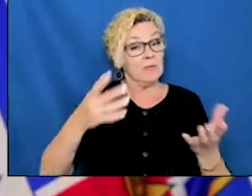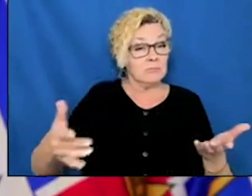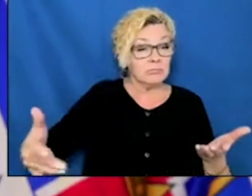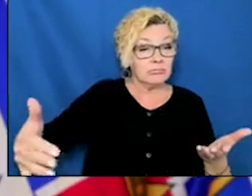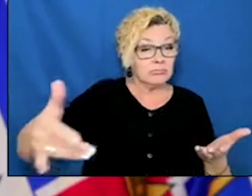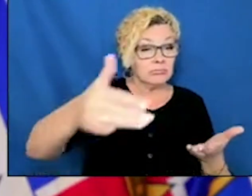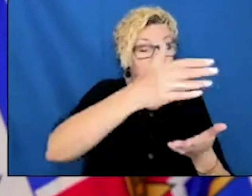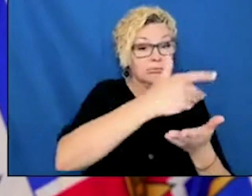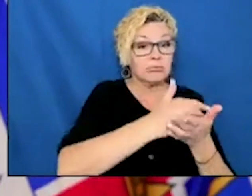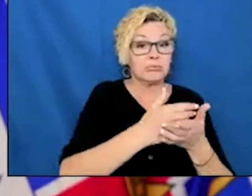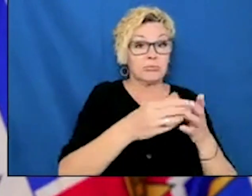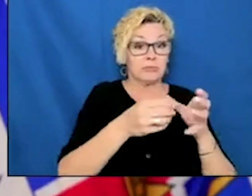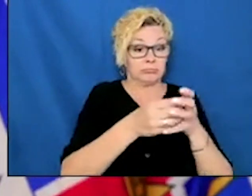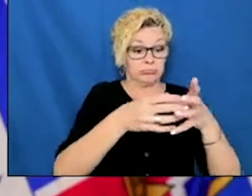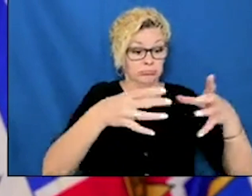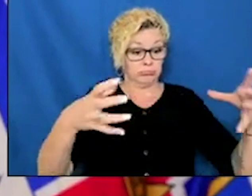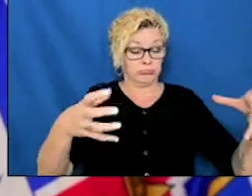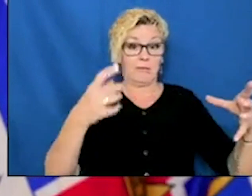well.